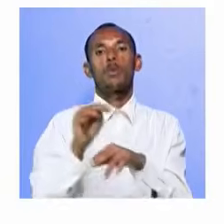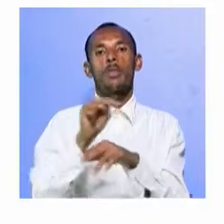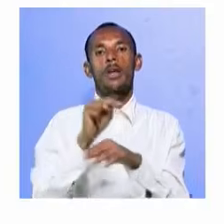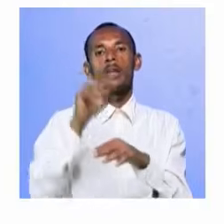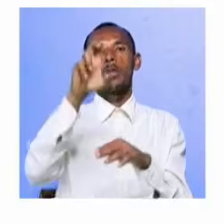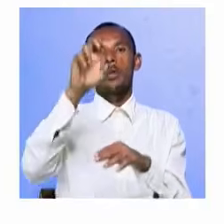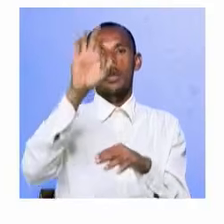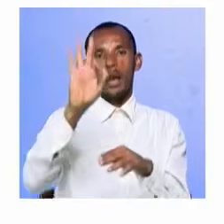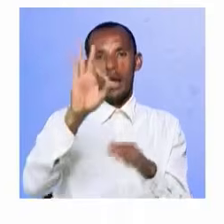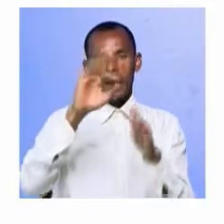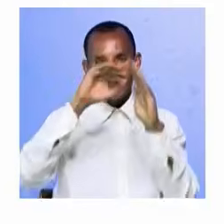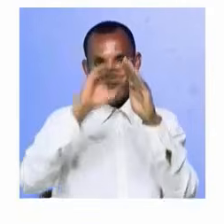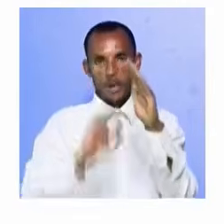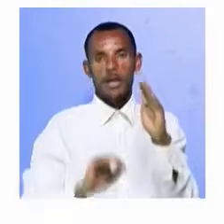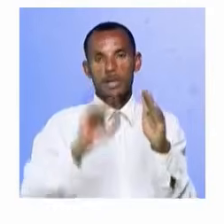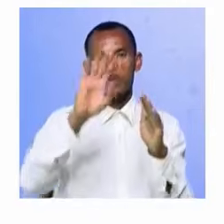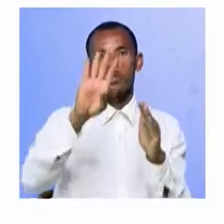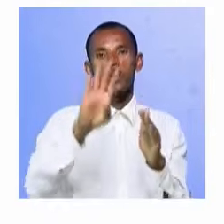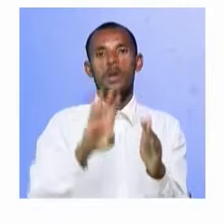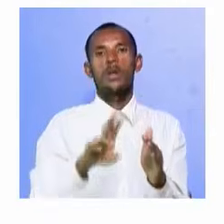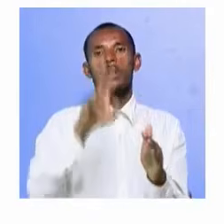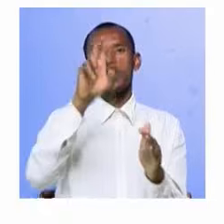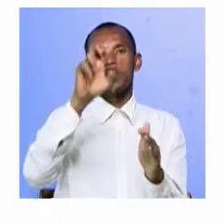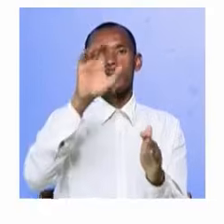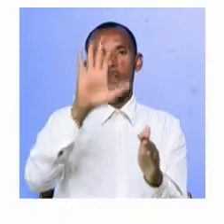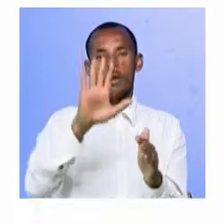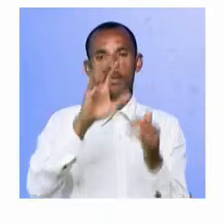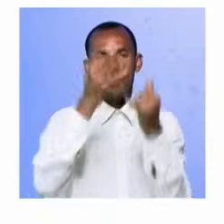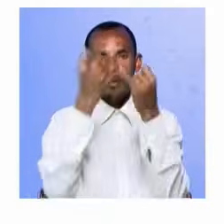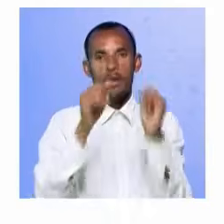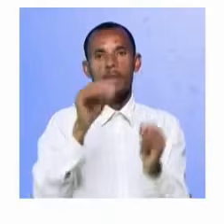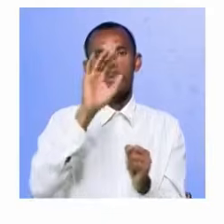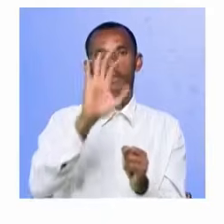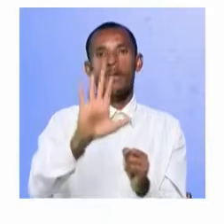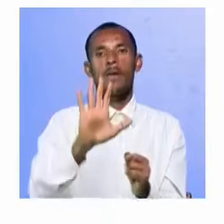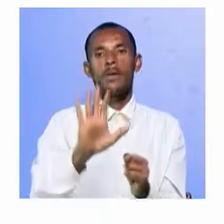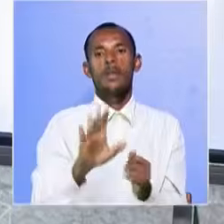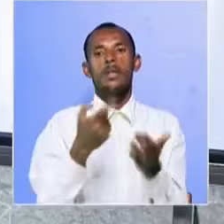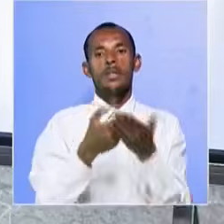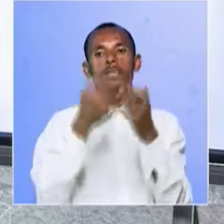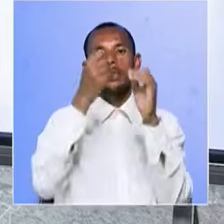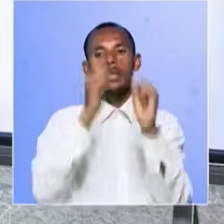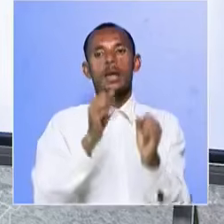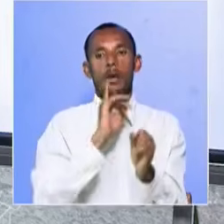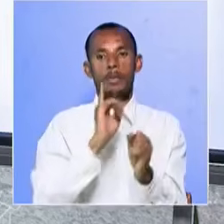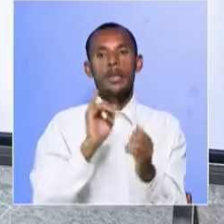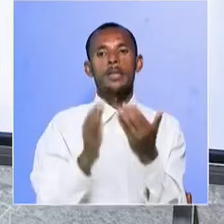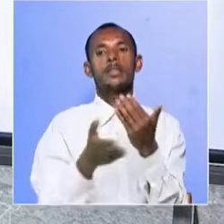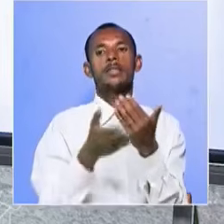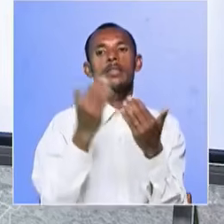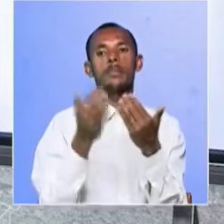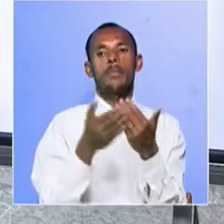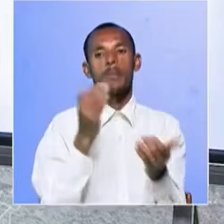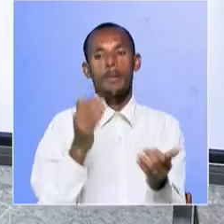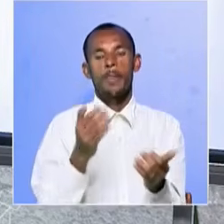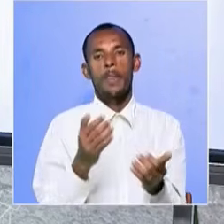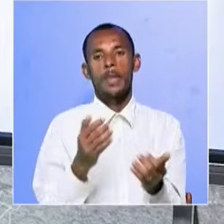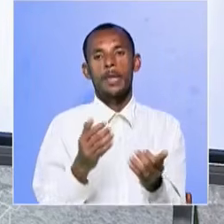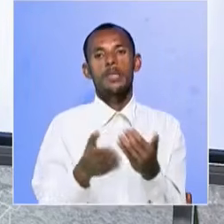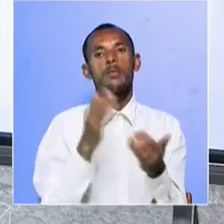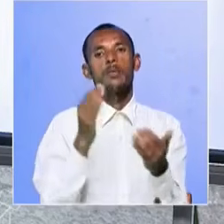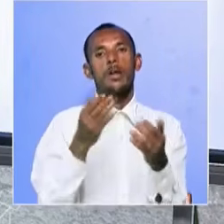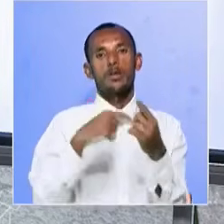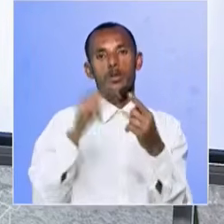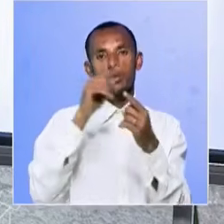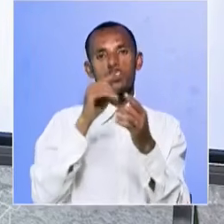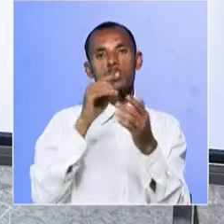29 minus 4, which is 25 over 5. This can be your answer, but this can be further simplified to